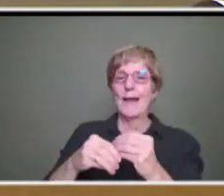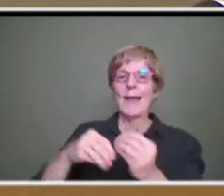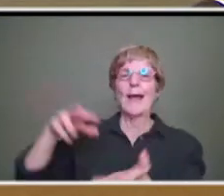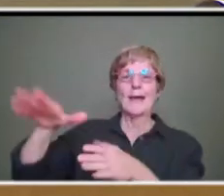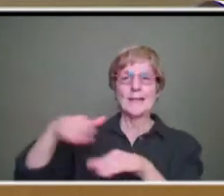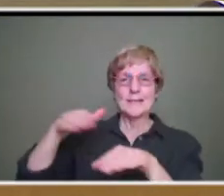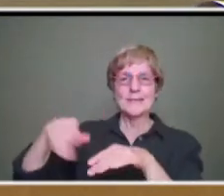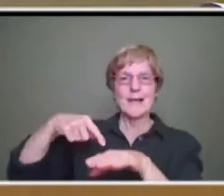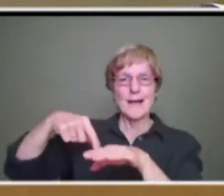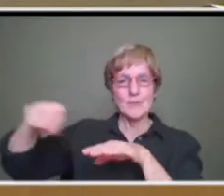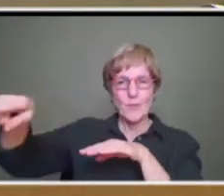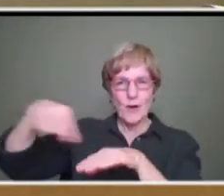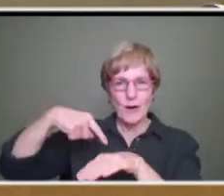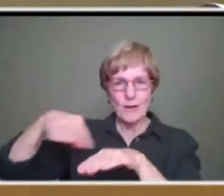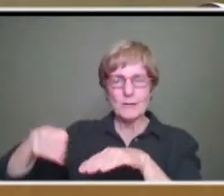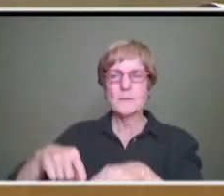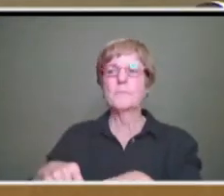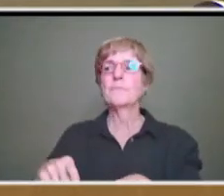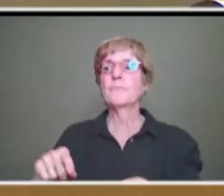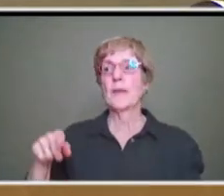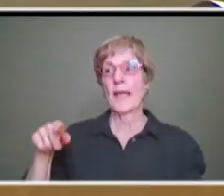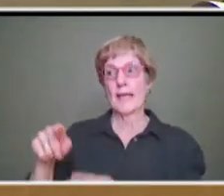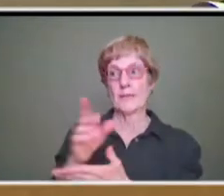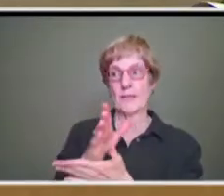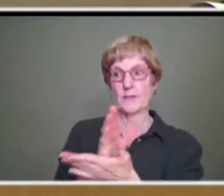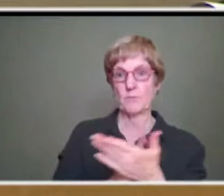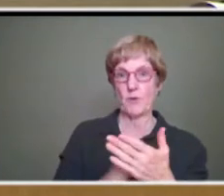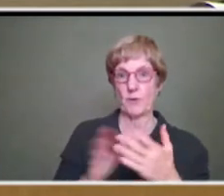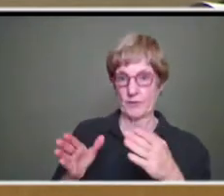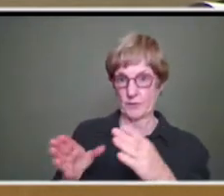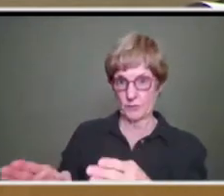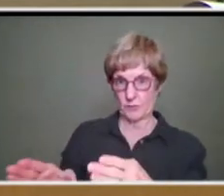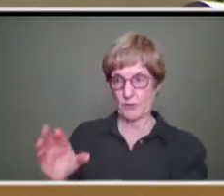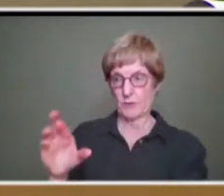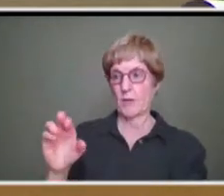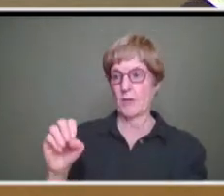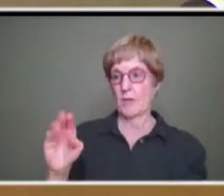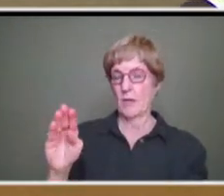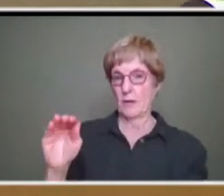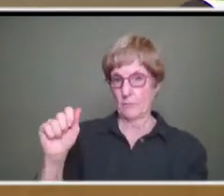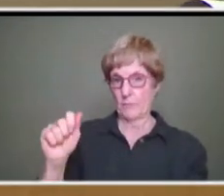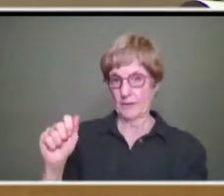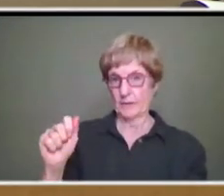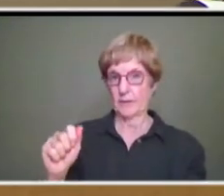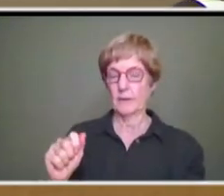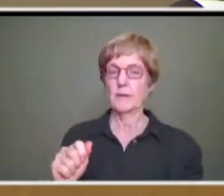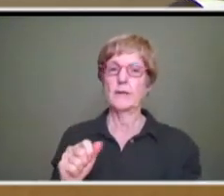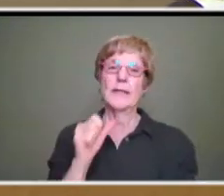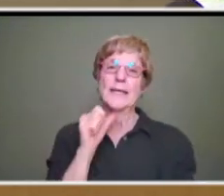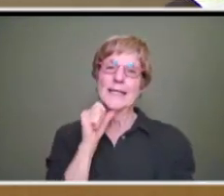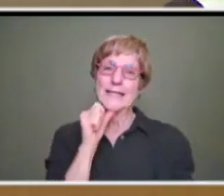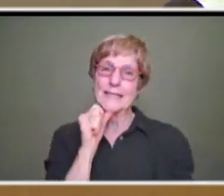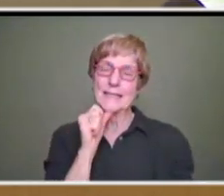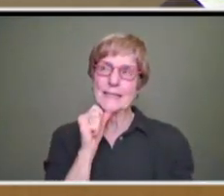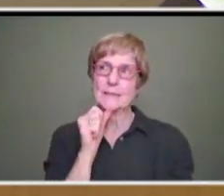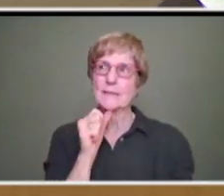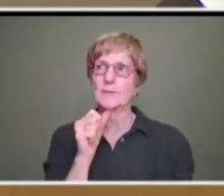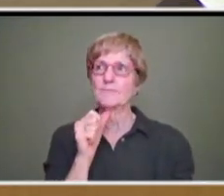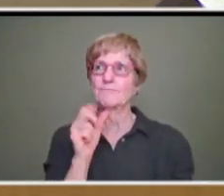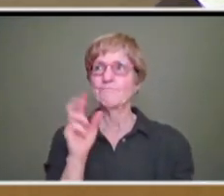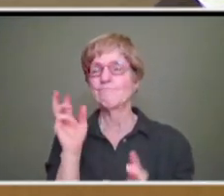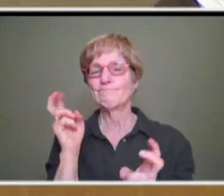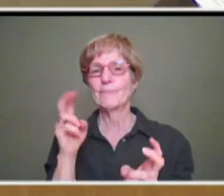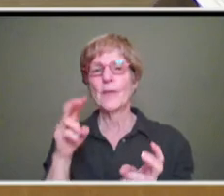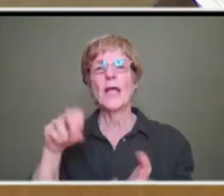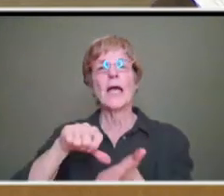gutter we actually this portion of Rebecca that's on this our site is actually not is a paper Street and will we actually be